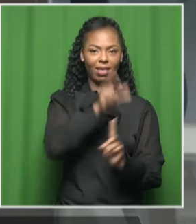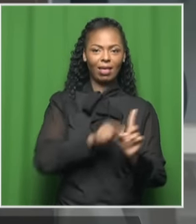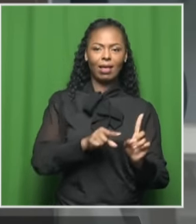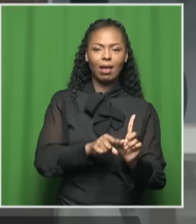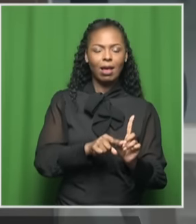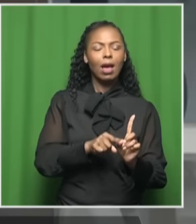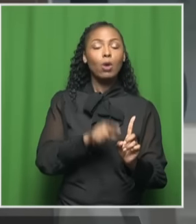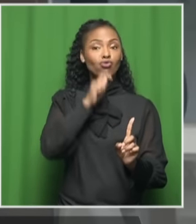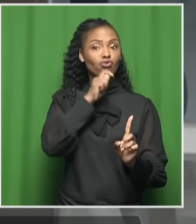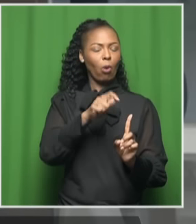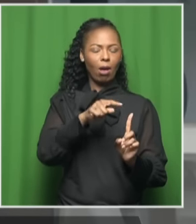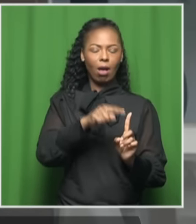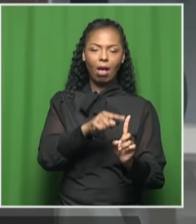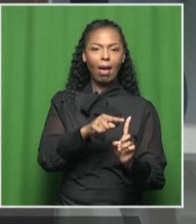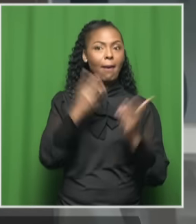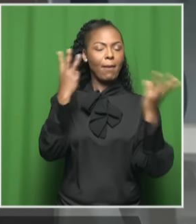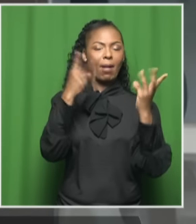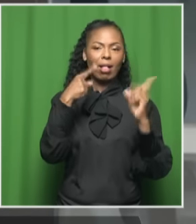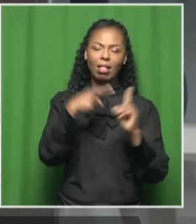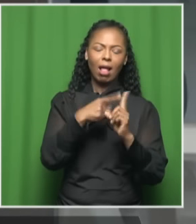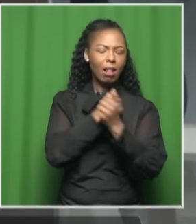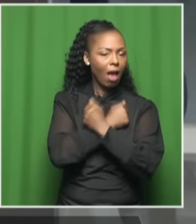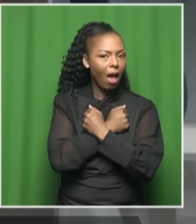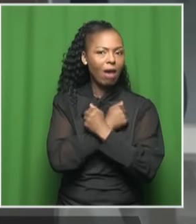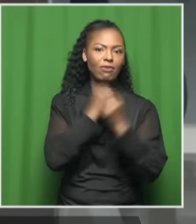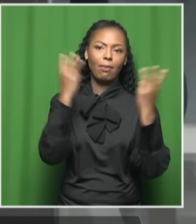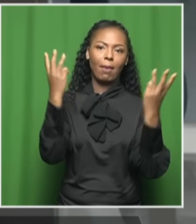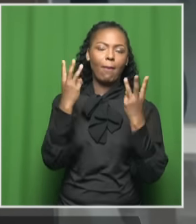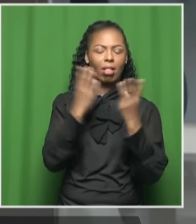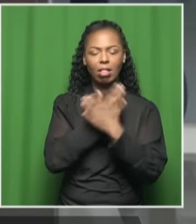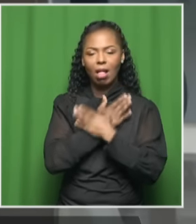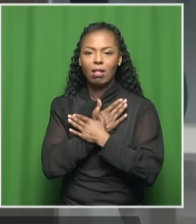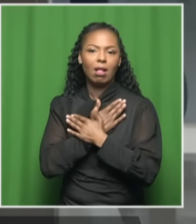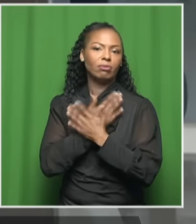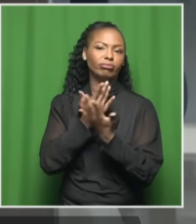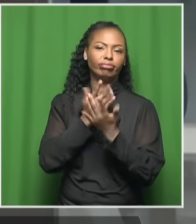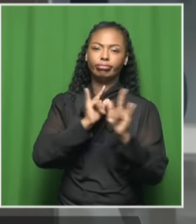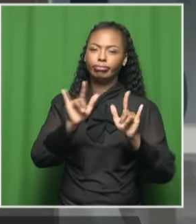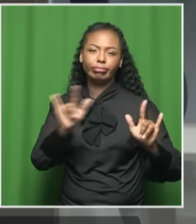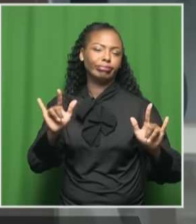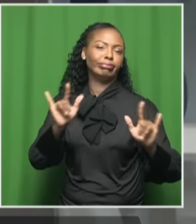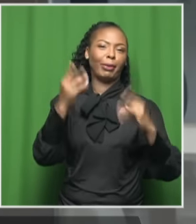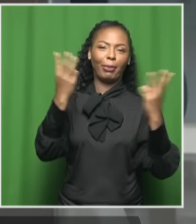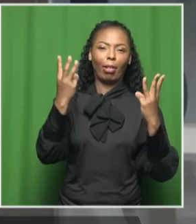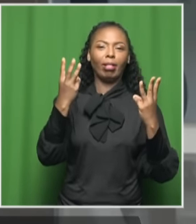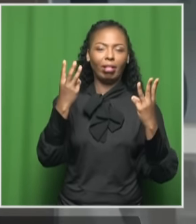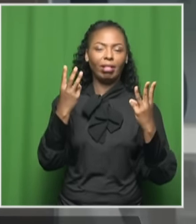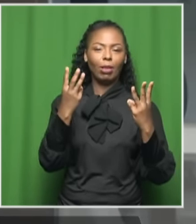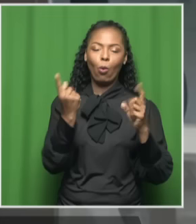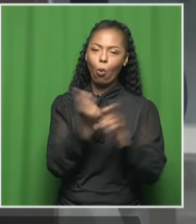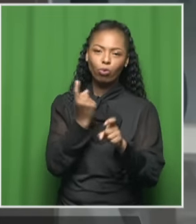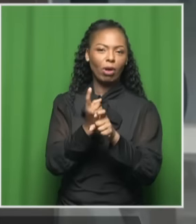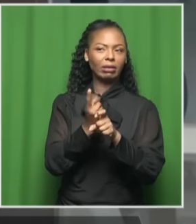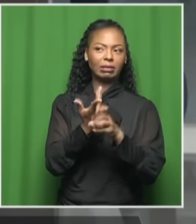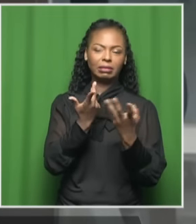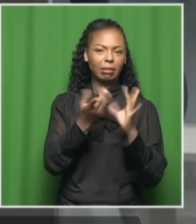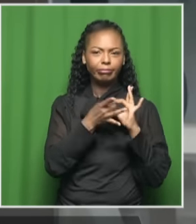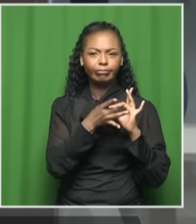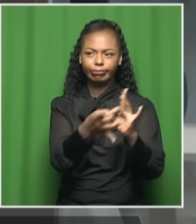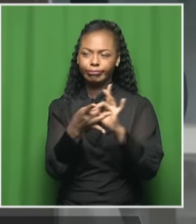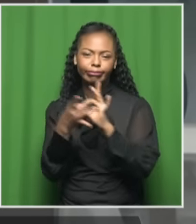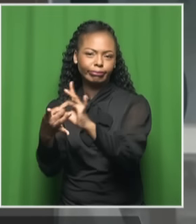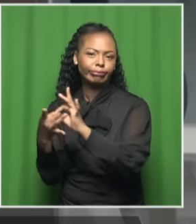people. That's one of his greatest qualities, that he loves people from all walks of life. Pastor Ray had time for everybody. If you meet Pastor